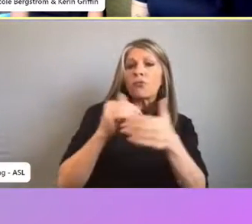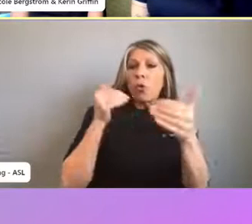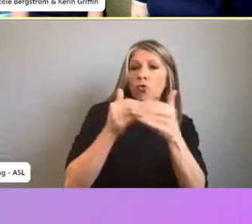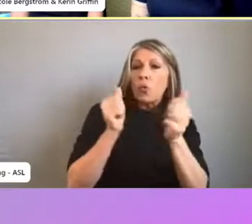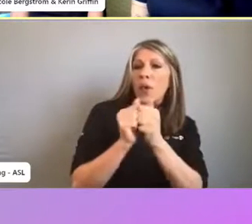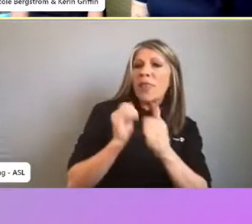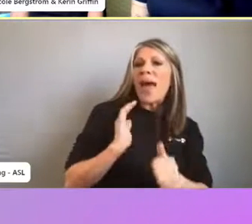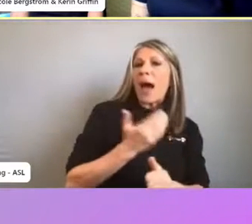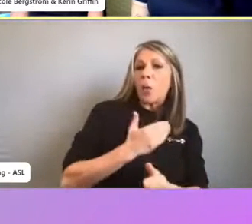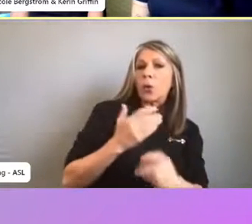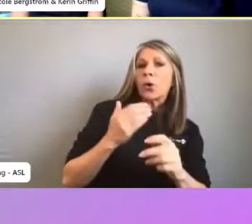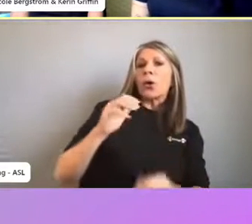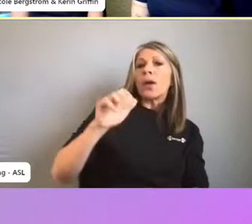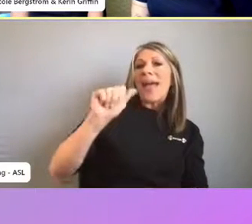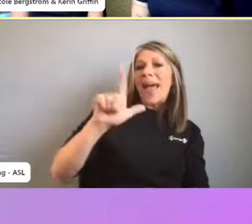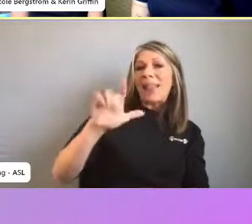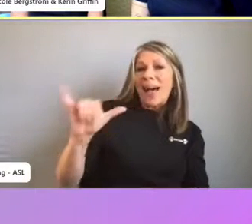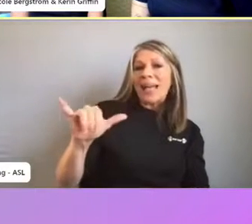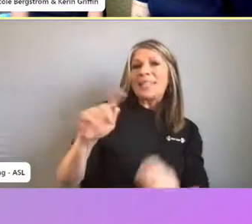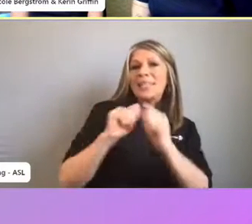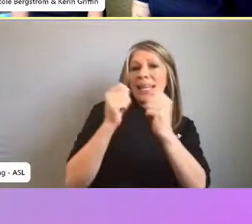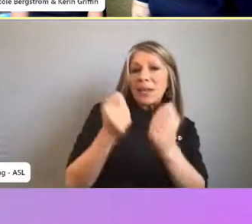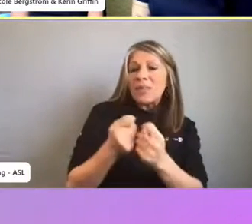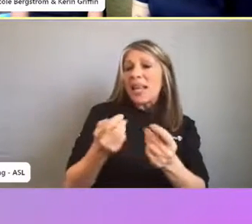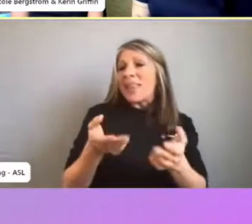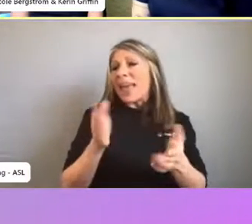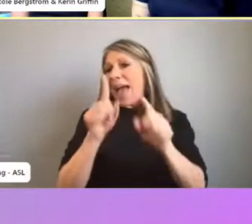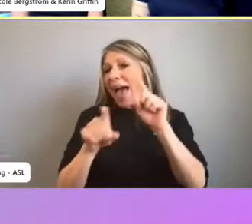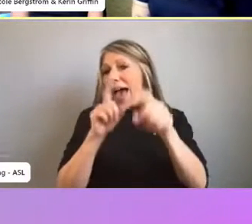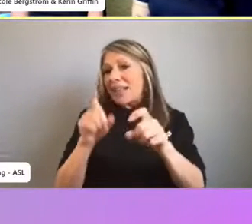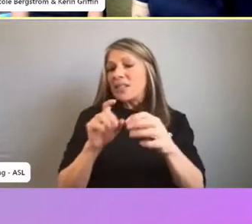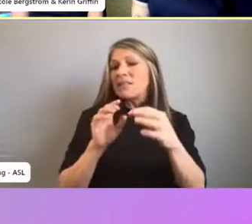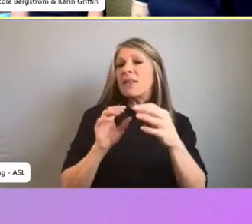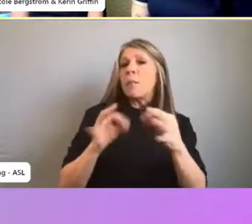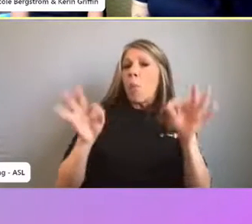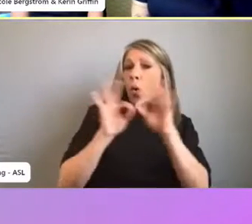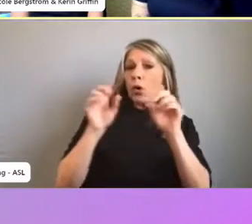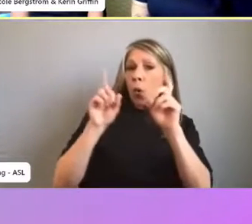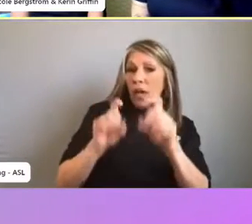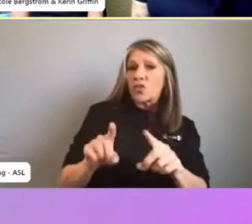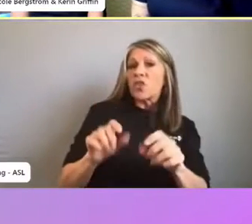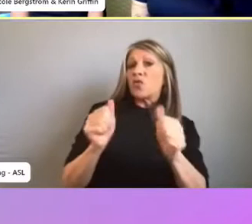team and were able to ask relevant questions with the accessibility language.